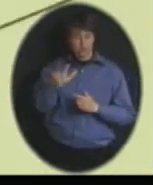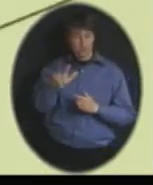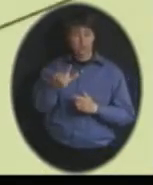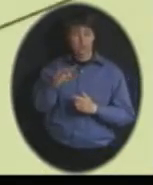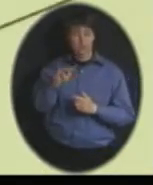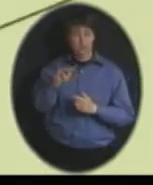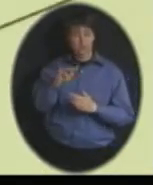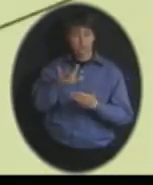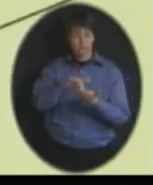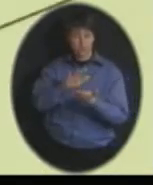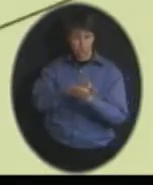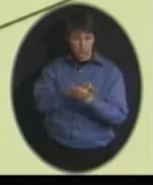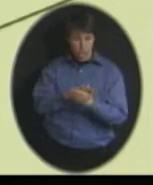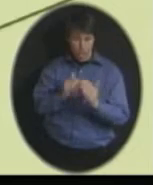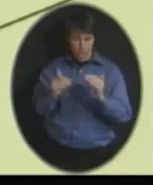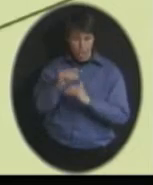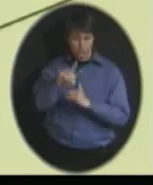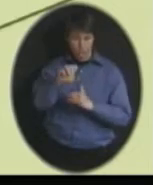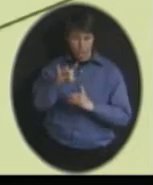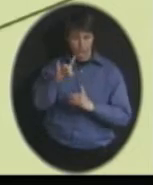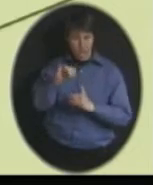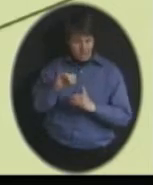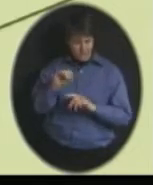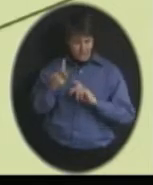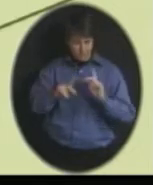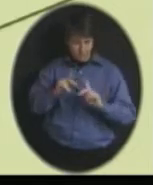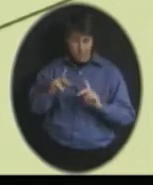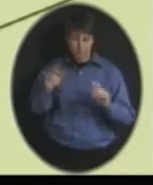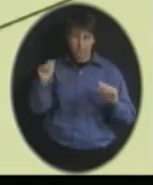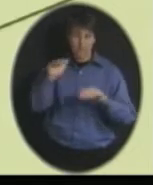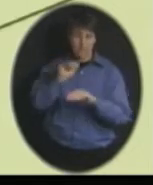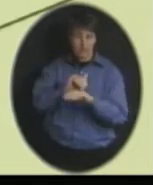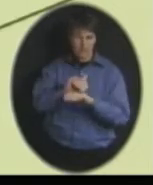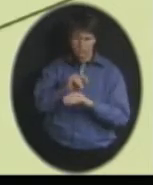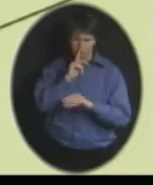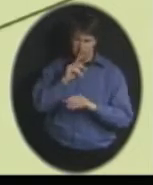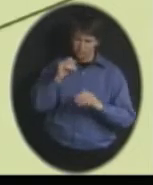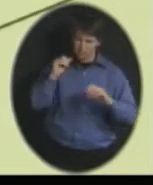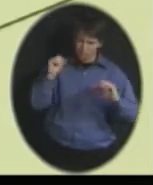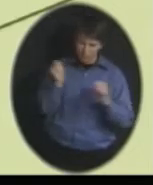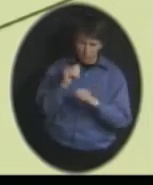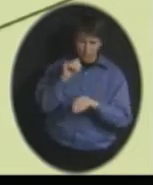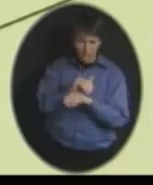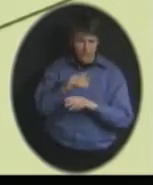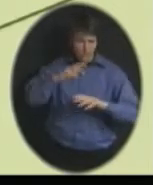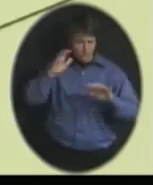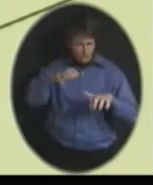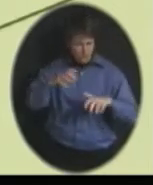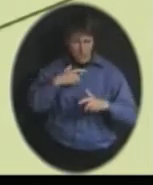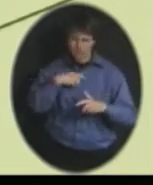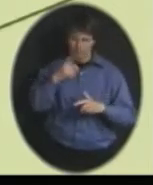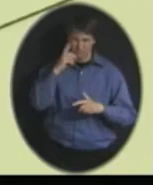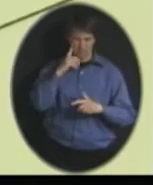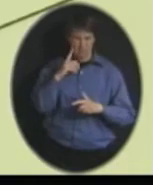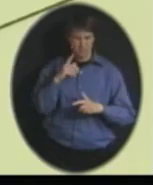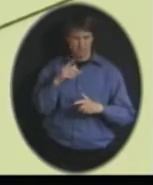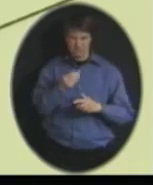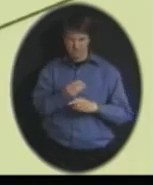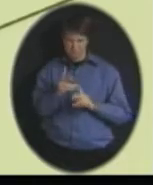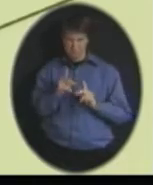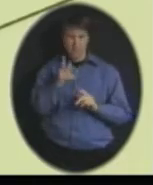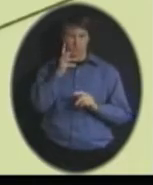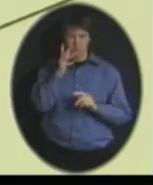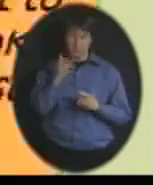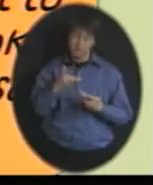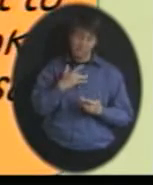School, and we had over 180 participants that night, and it was a really cold and rainy night, and we weren't too sure we'd have too many, so we felt